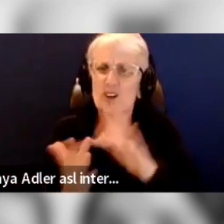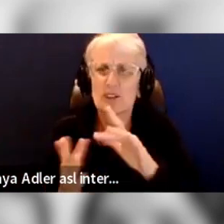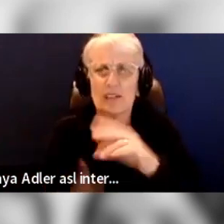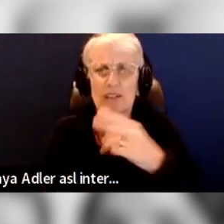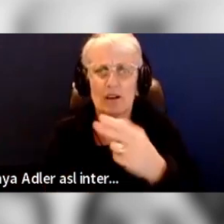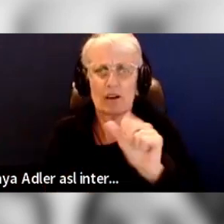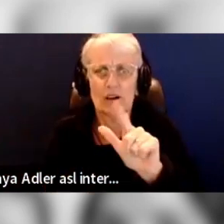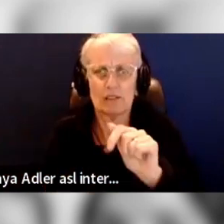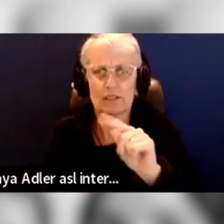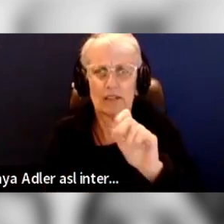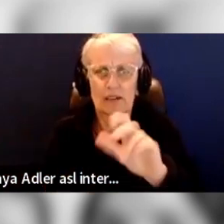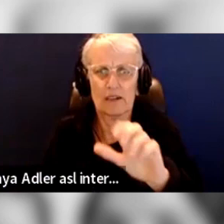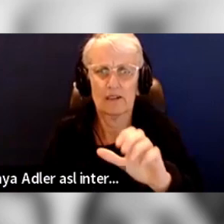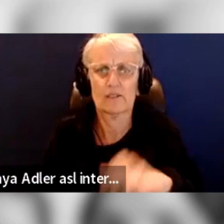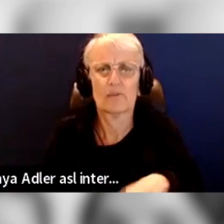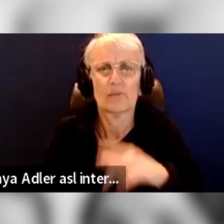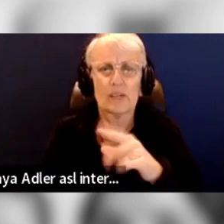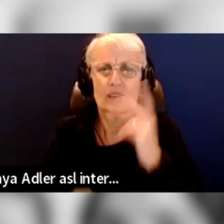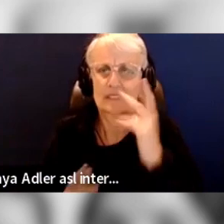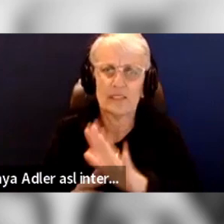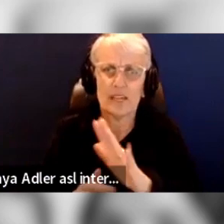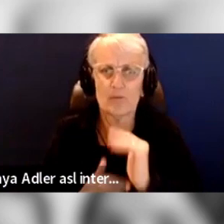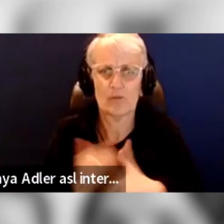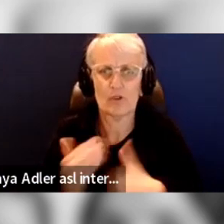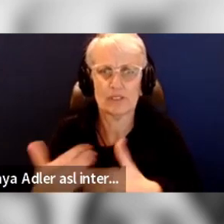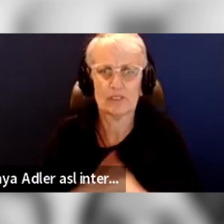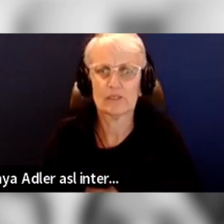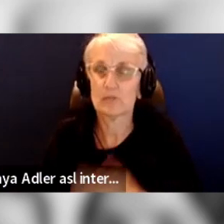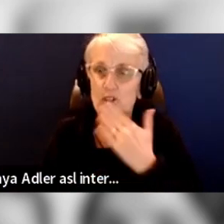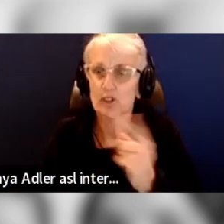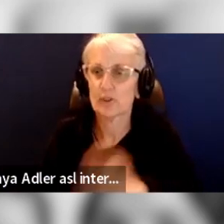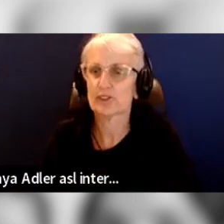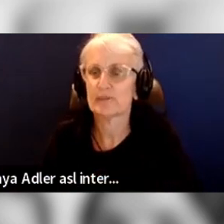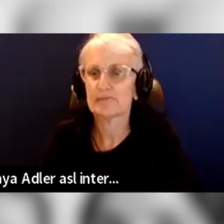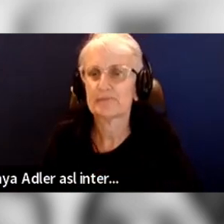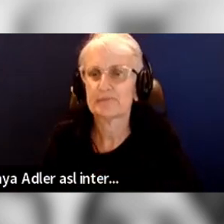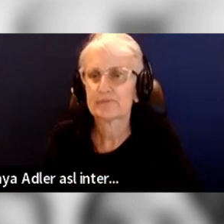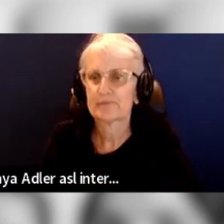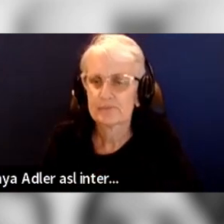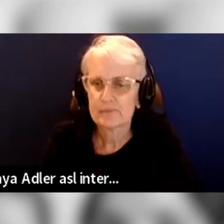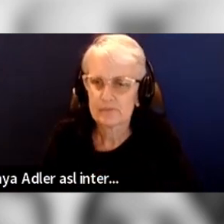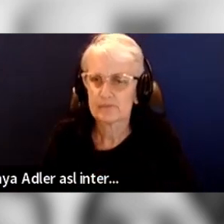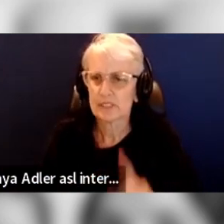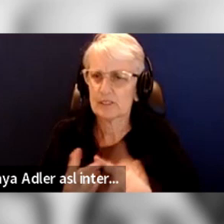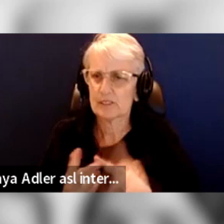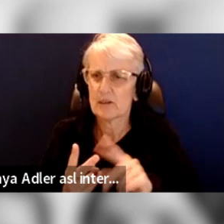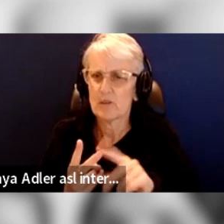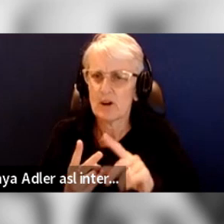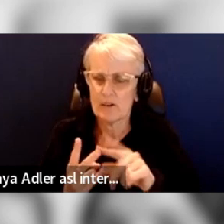first and see what their process is around that. But it's a good question. Second part of your